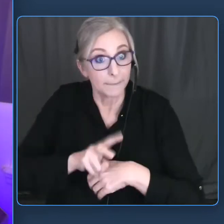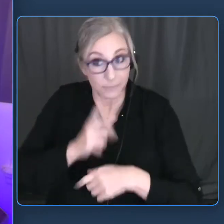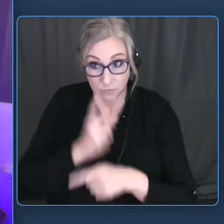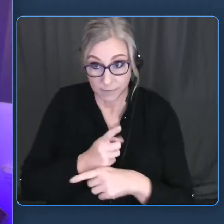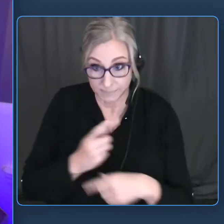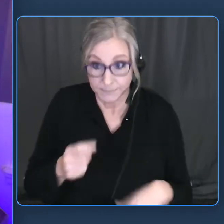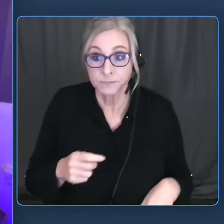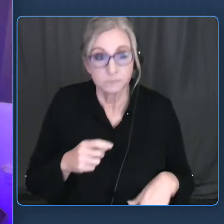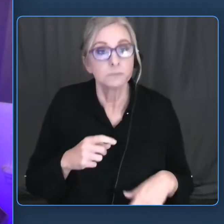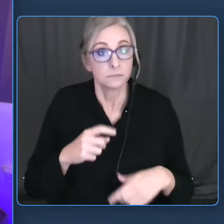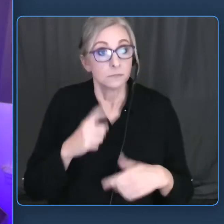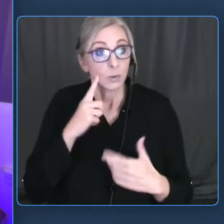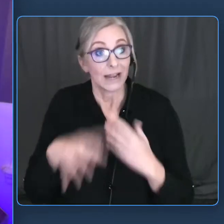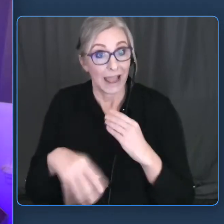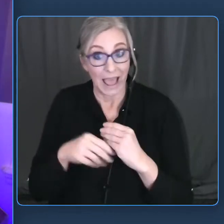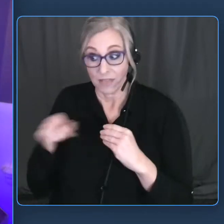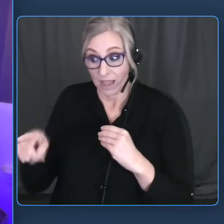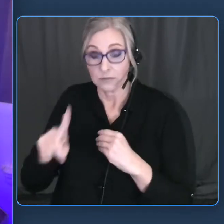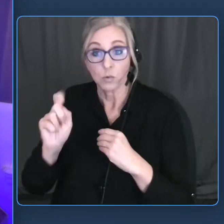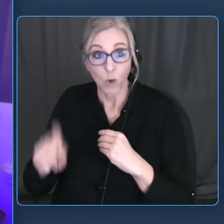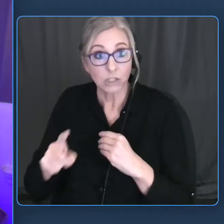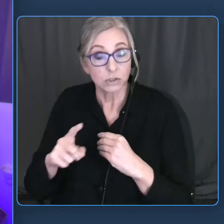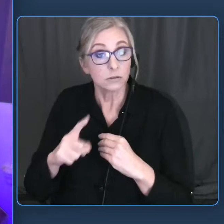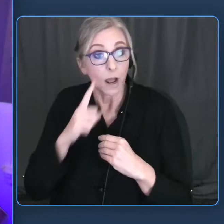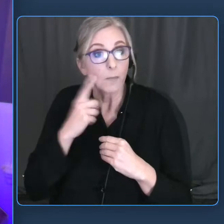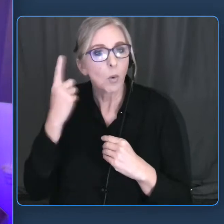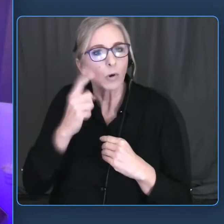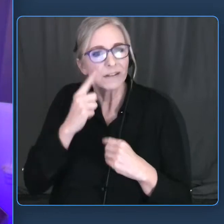All right, we may add that in as a question,